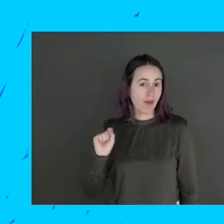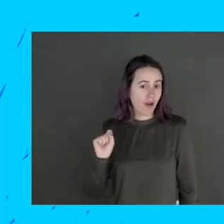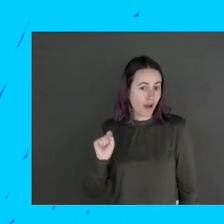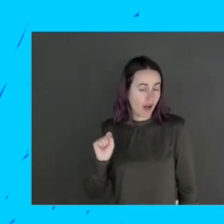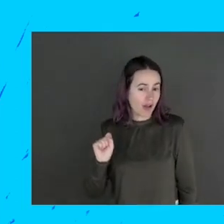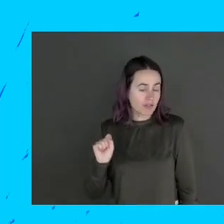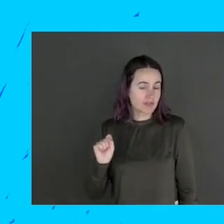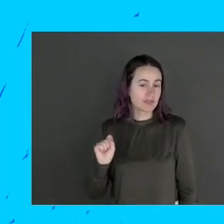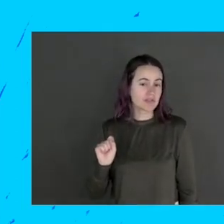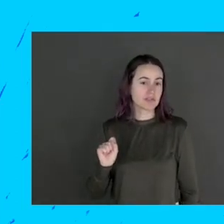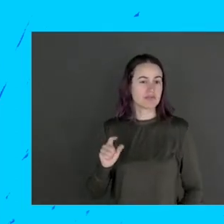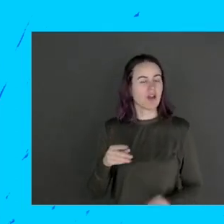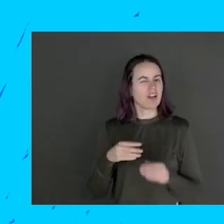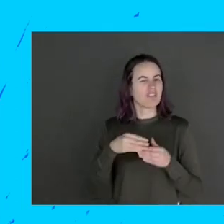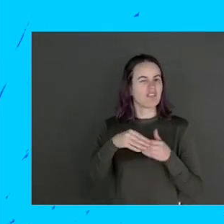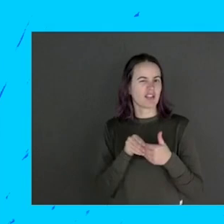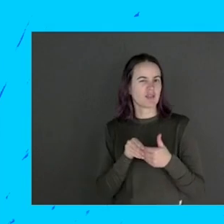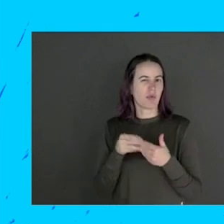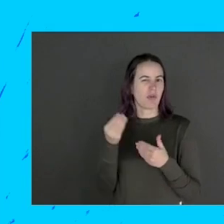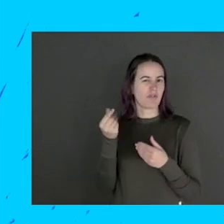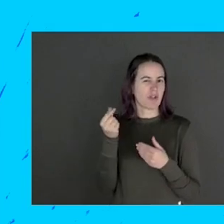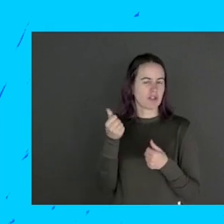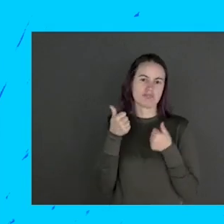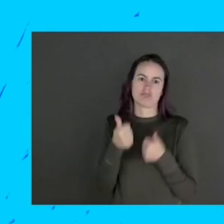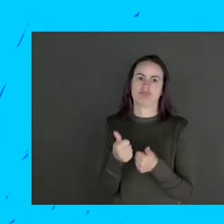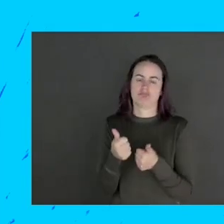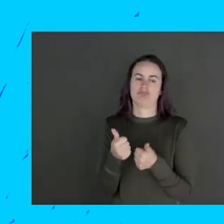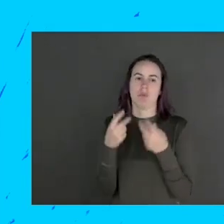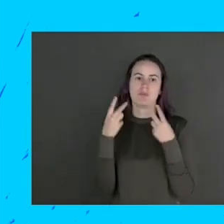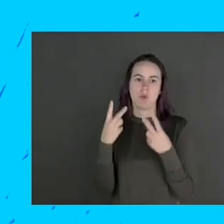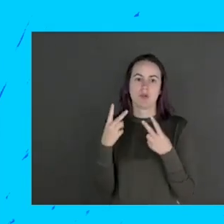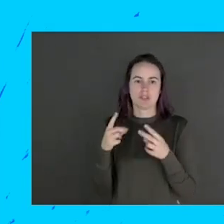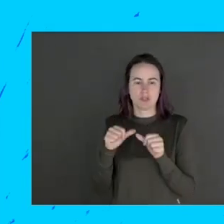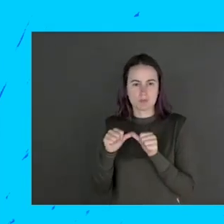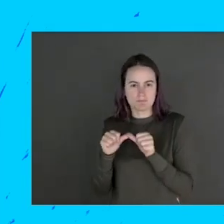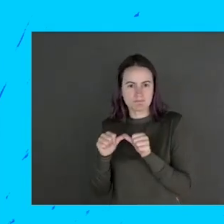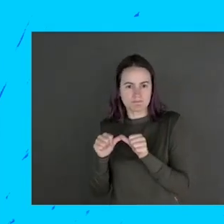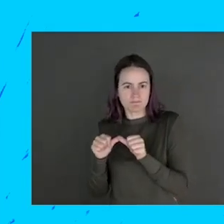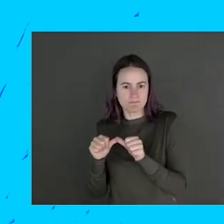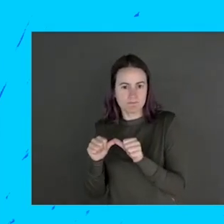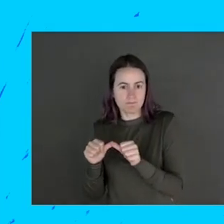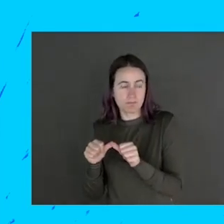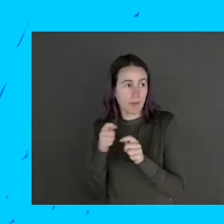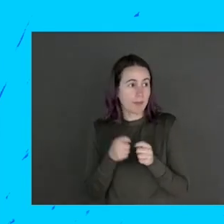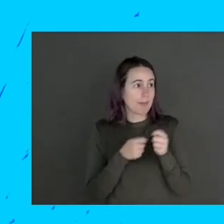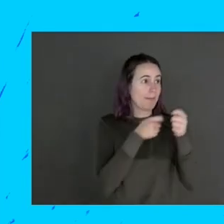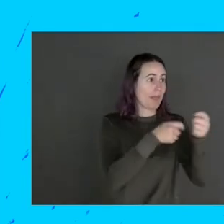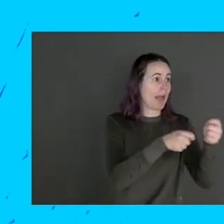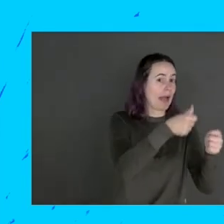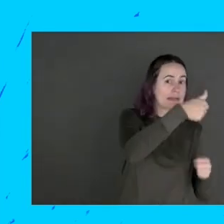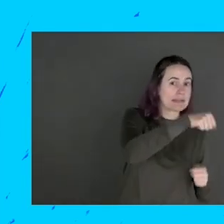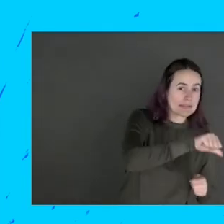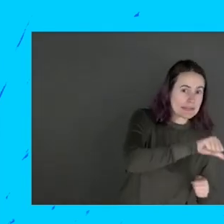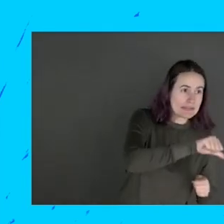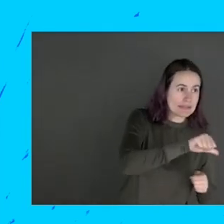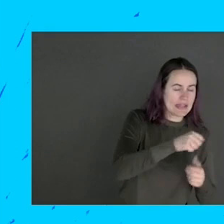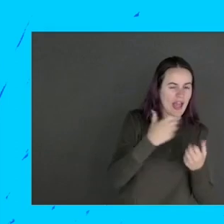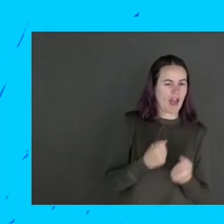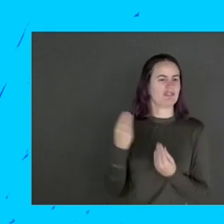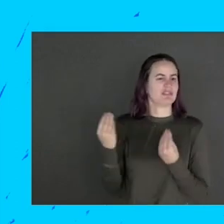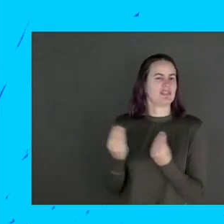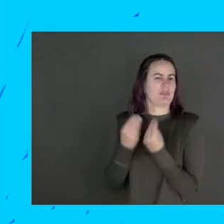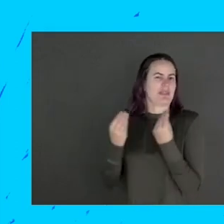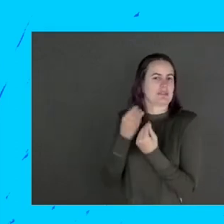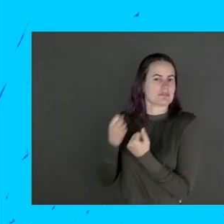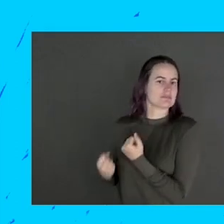of flexible funding that can sustain you in the event that there is any kind of drought. The other